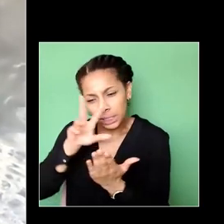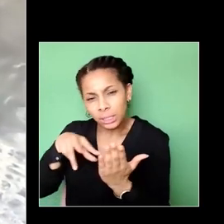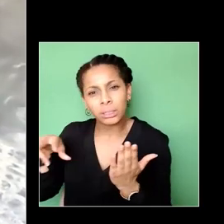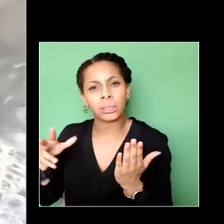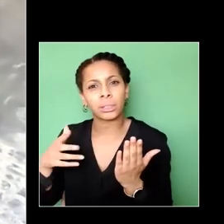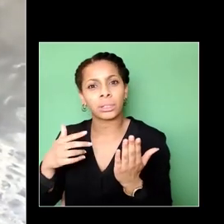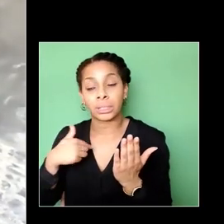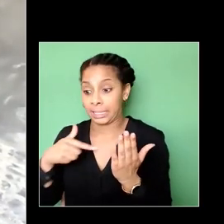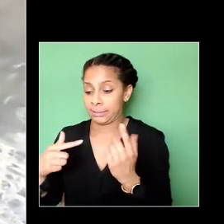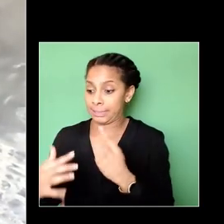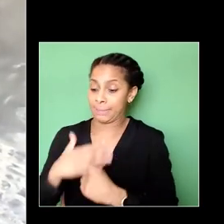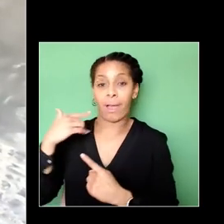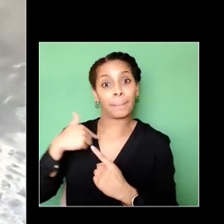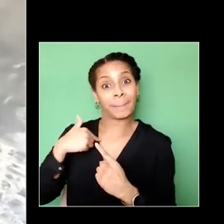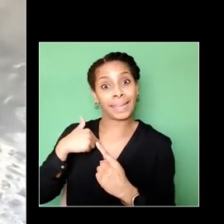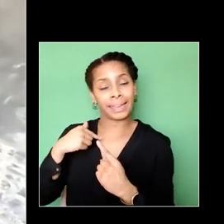has always inspired me,